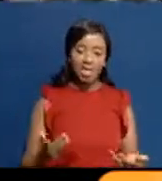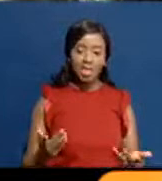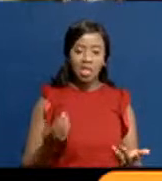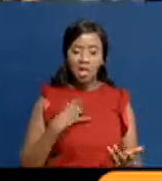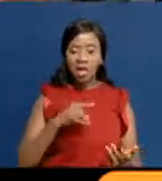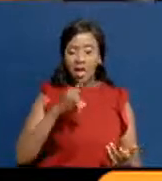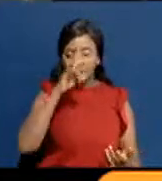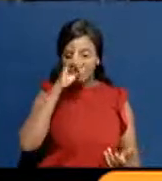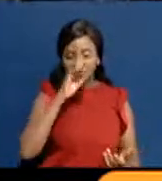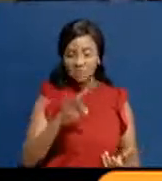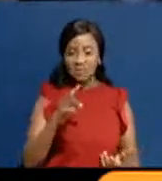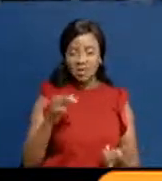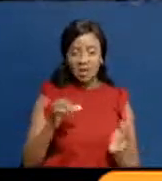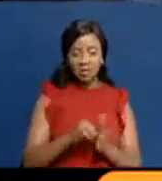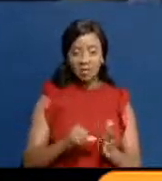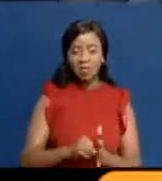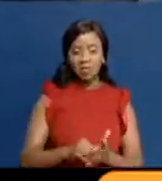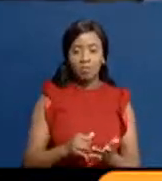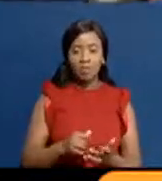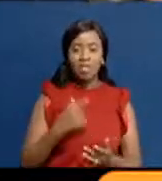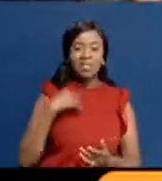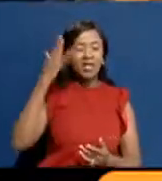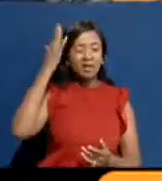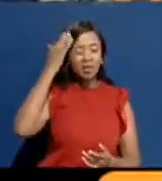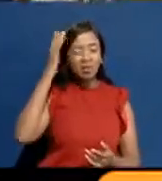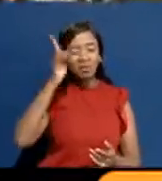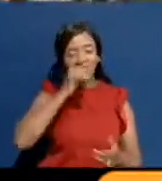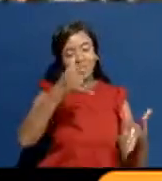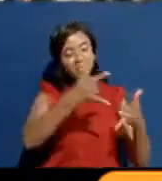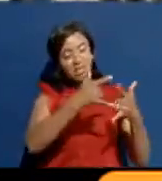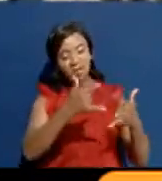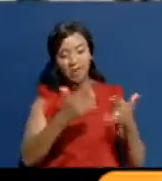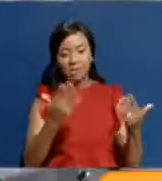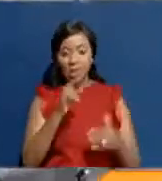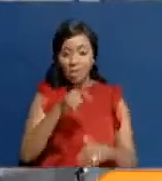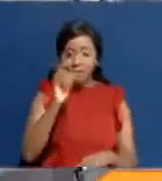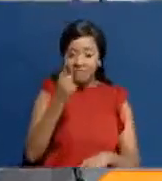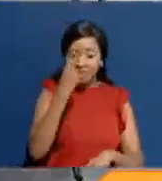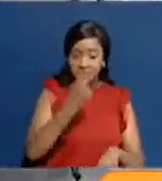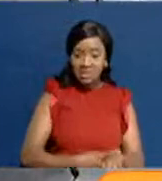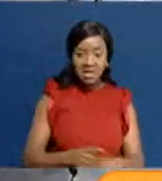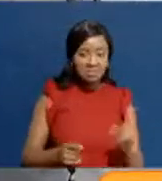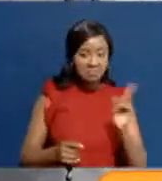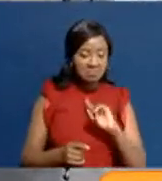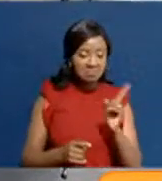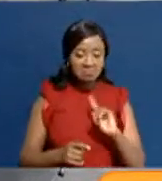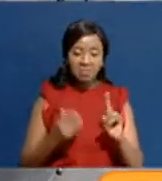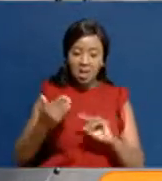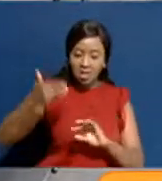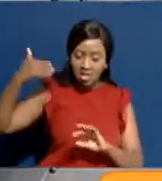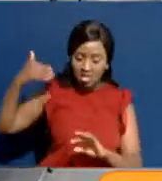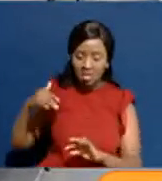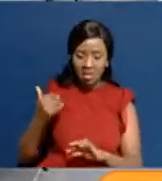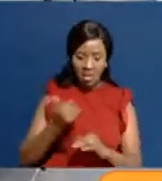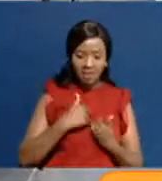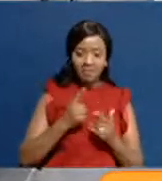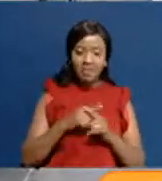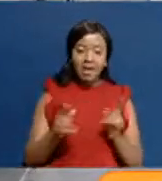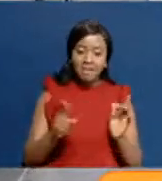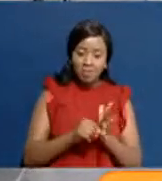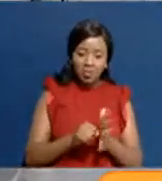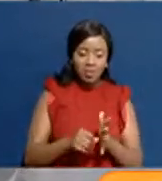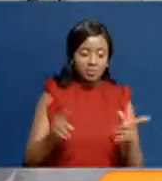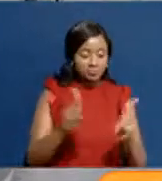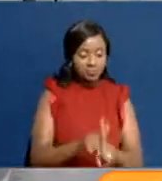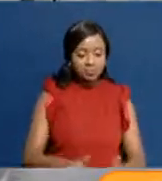Fund, and they know where those loopholes are. They do, and kwa sababu sio mara ya kwanza umetupata na matatizo, Yvonne. It's happened before, but they're still here. They're still